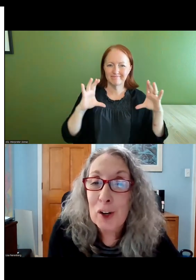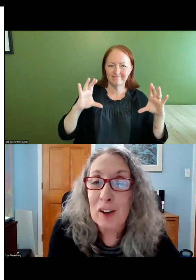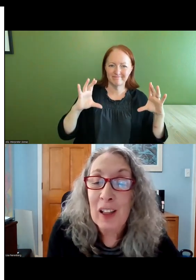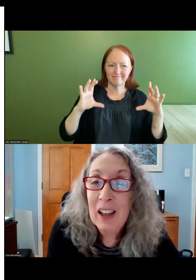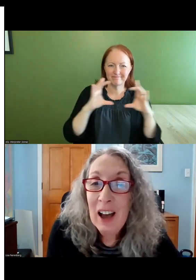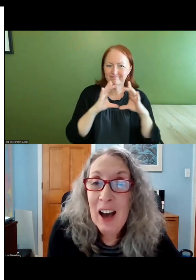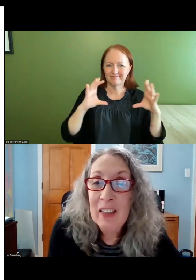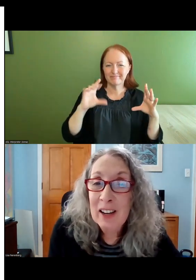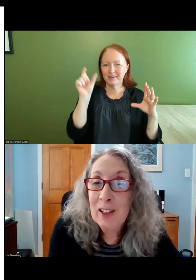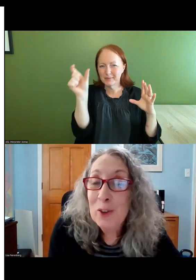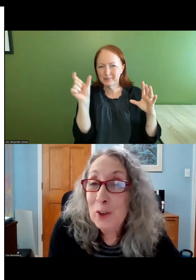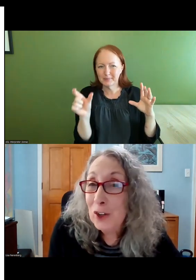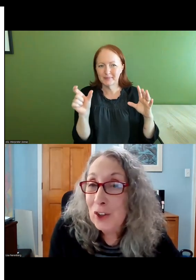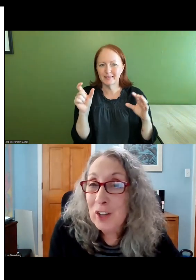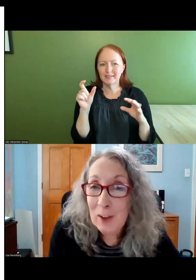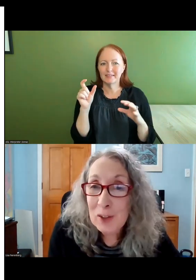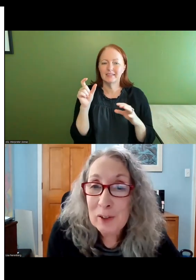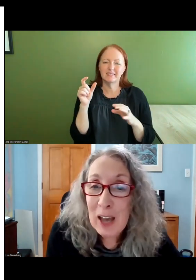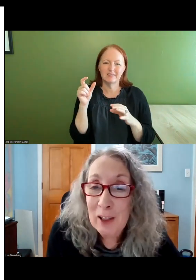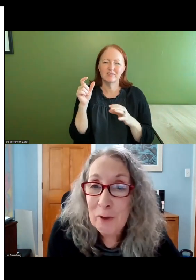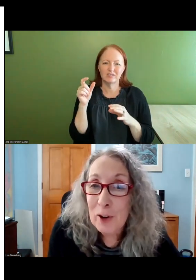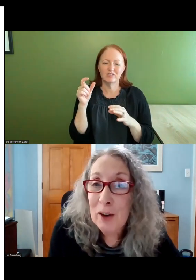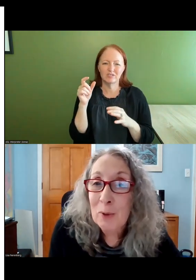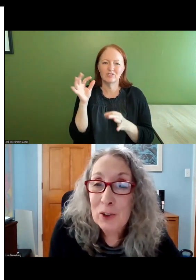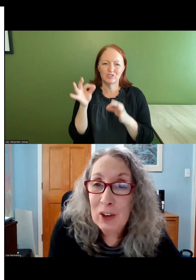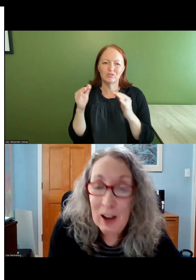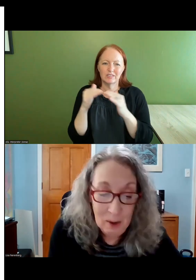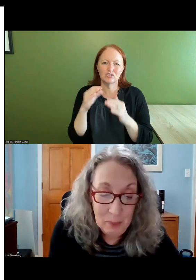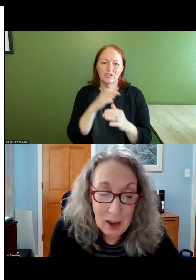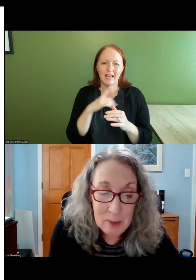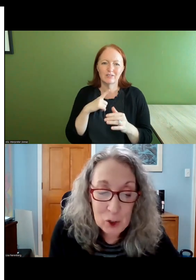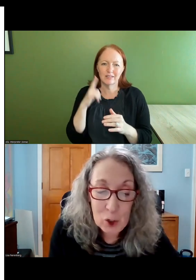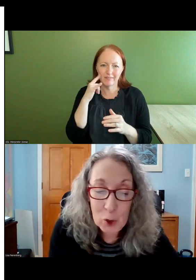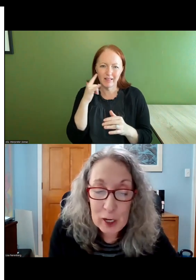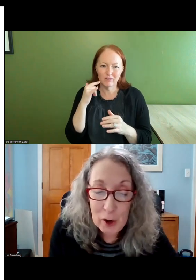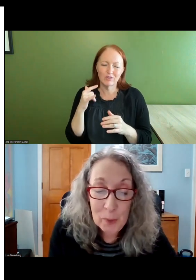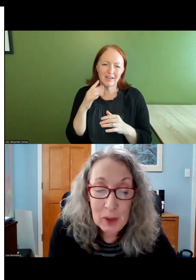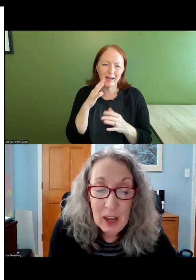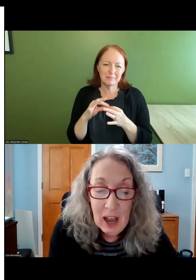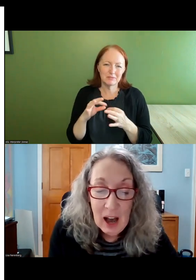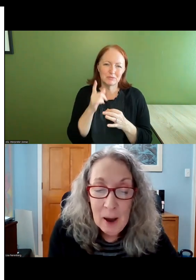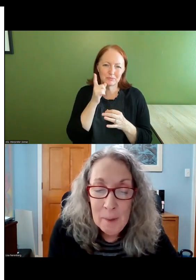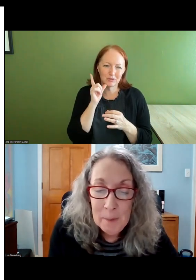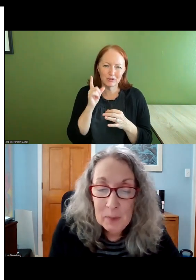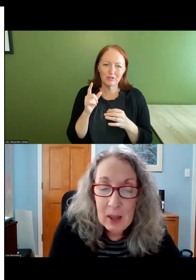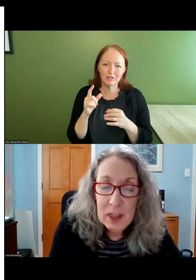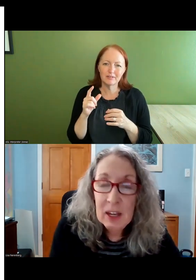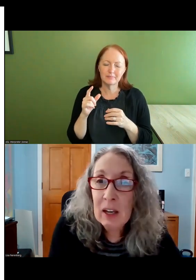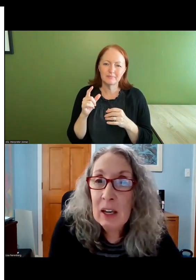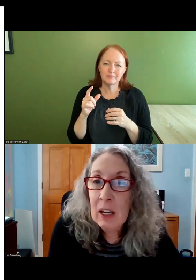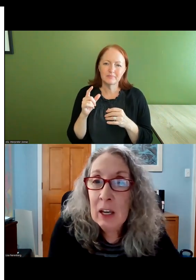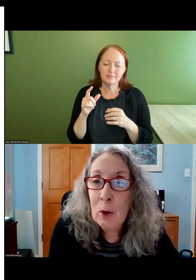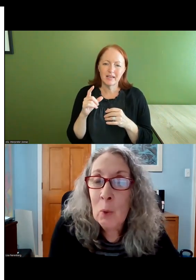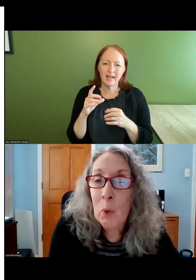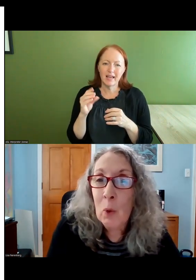either circle. That includes the Judicial Council of California, which I mentioned earlier. I